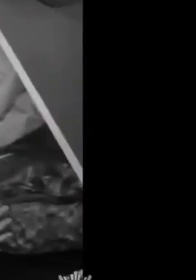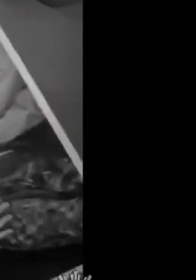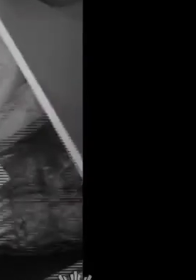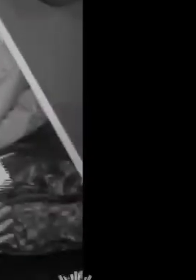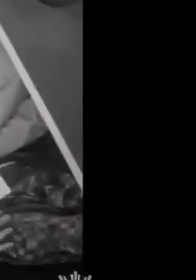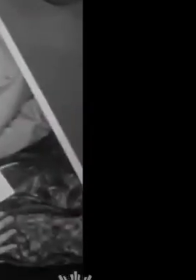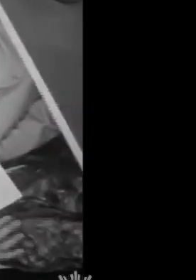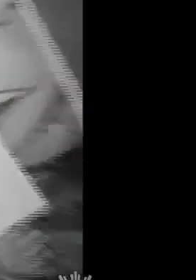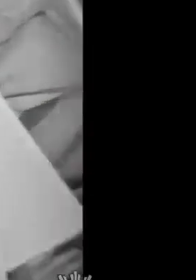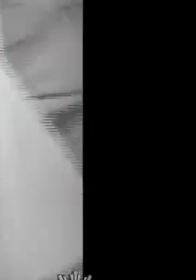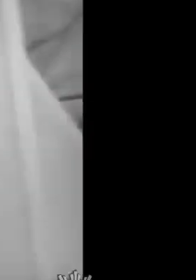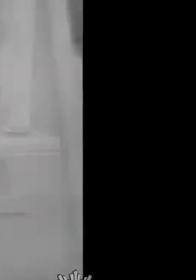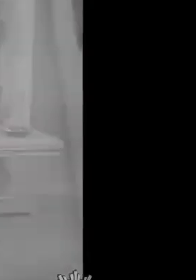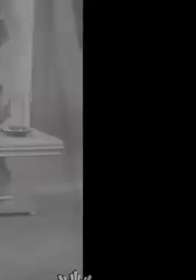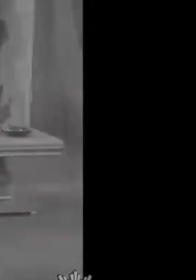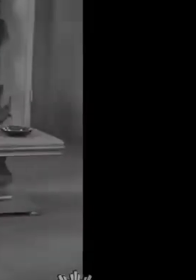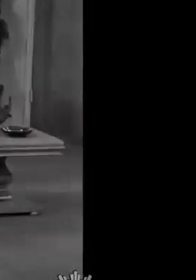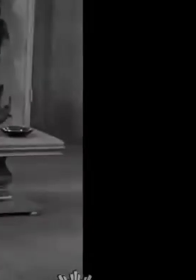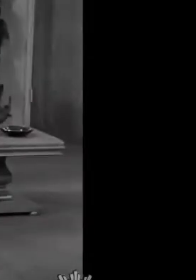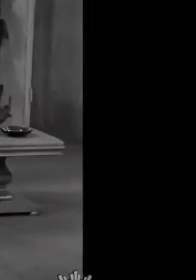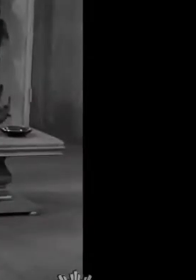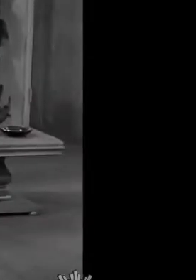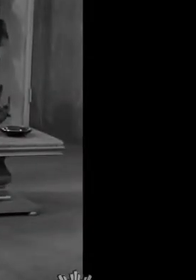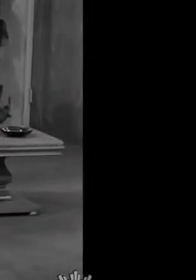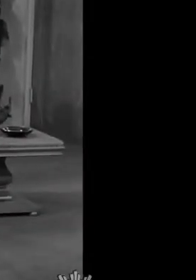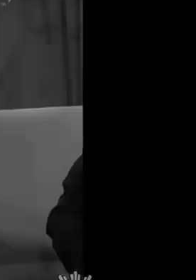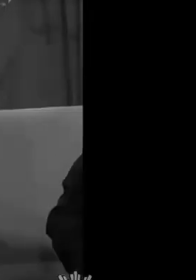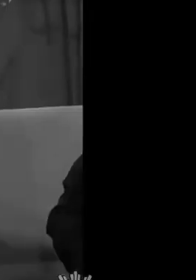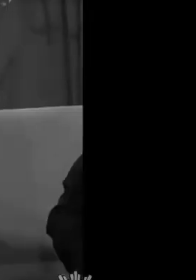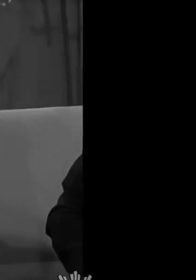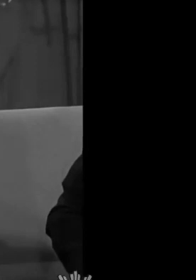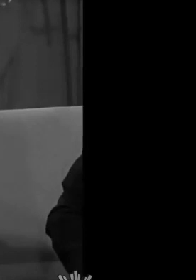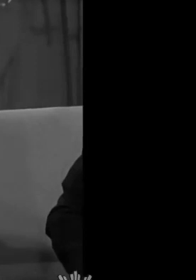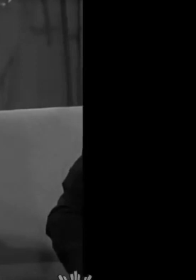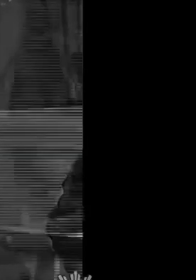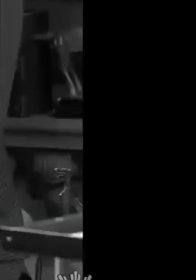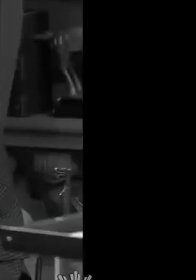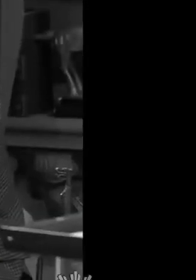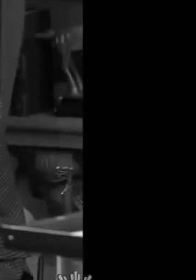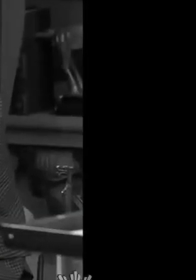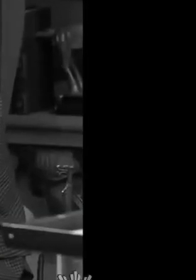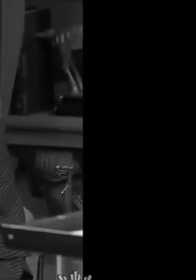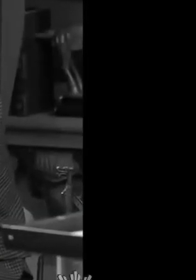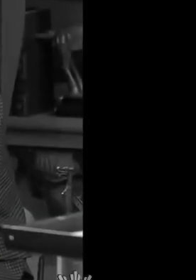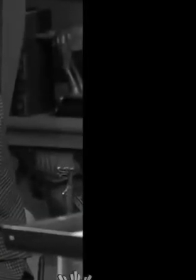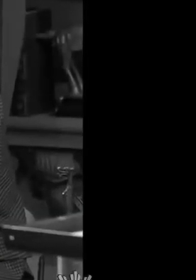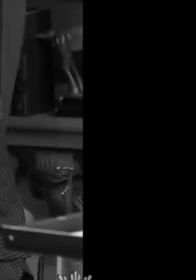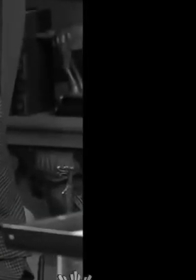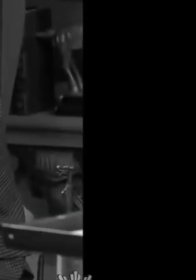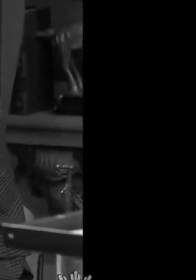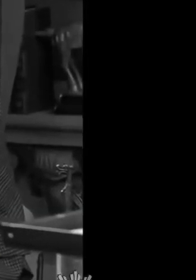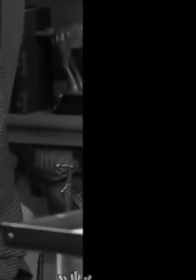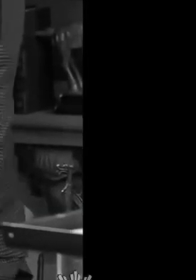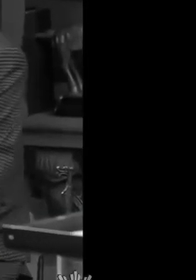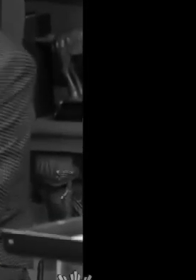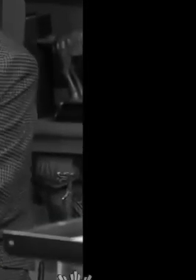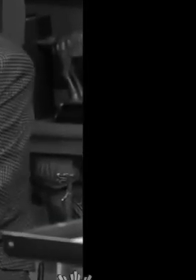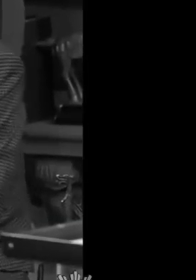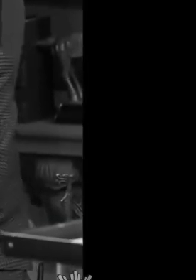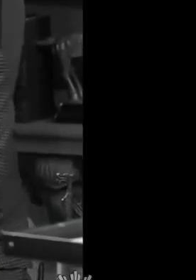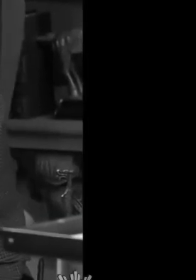It starred Dick Van Dyke as the head writer of a fictional TV program. He's the head writer of the Alan Brady Show. Oh,